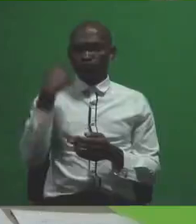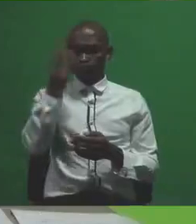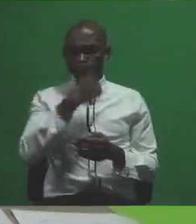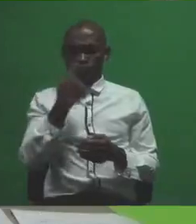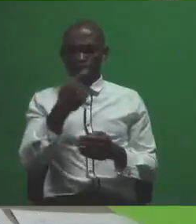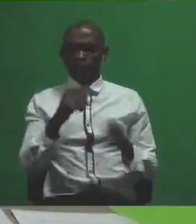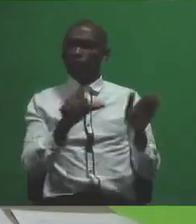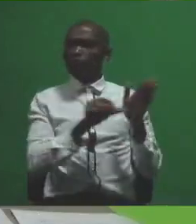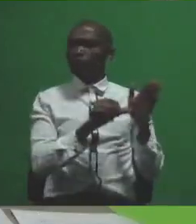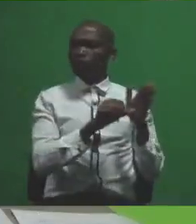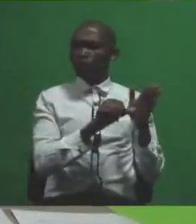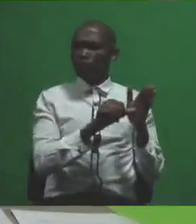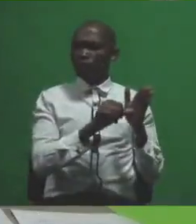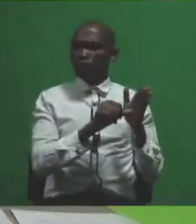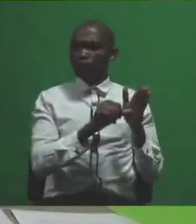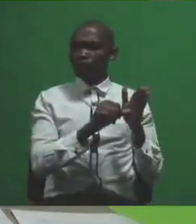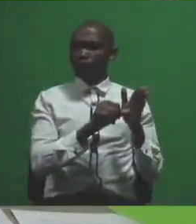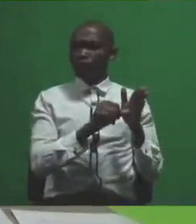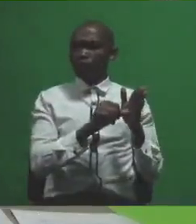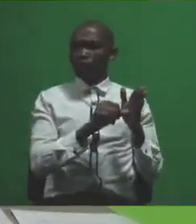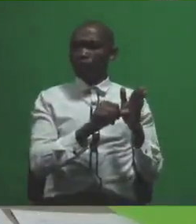So what they are doing